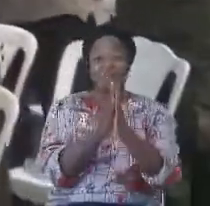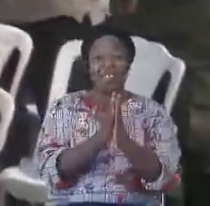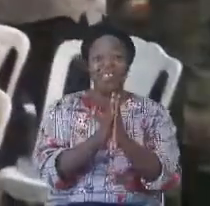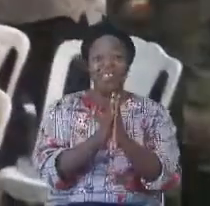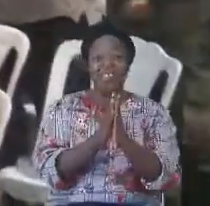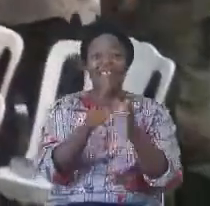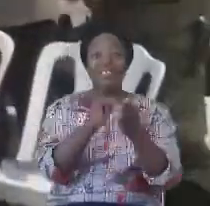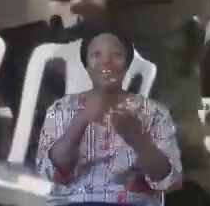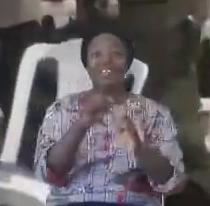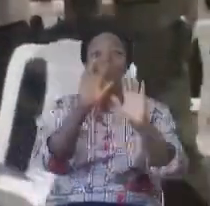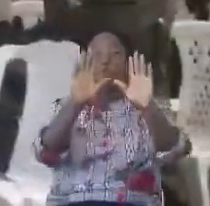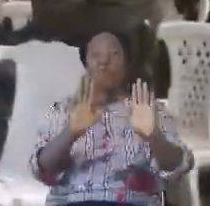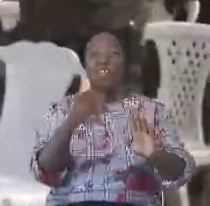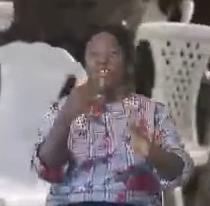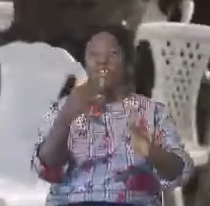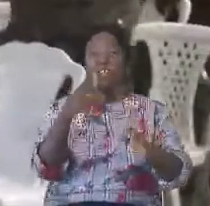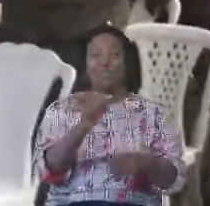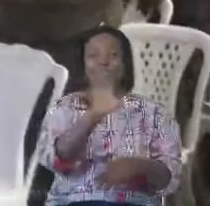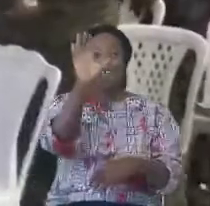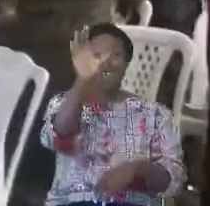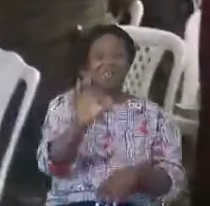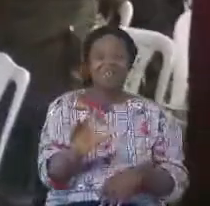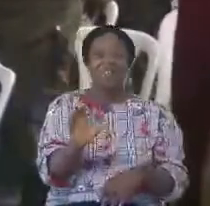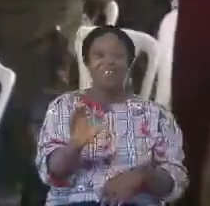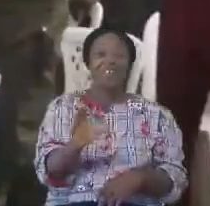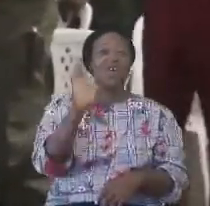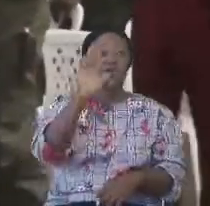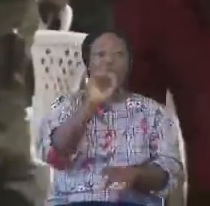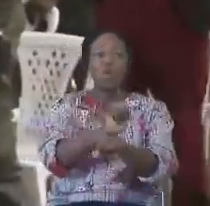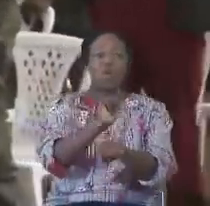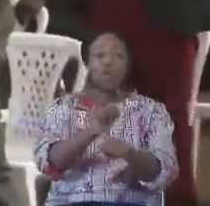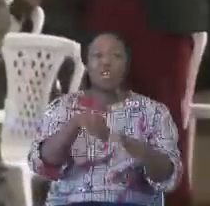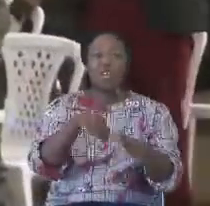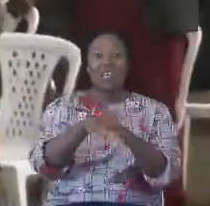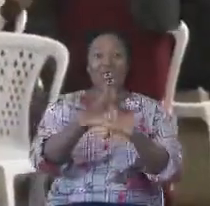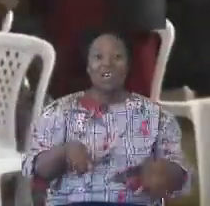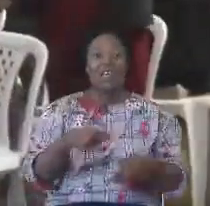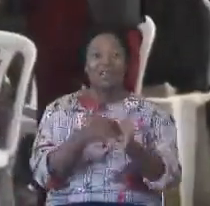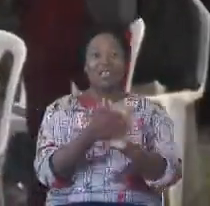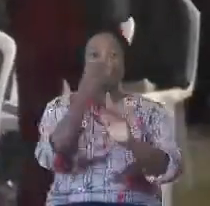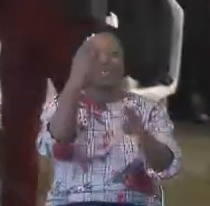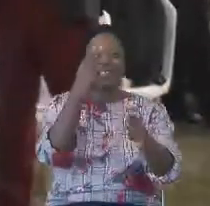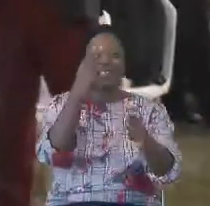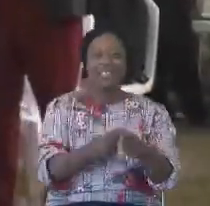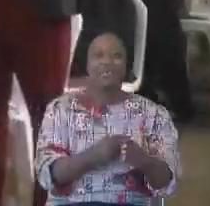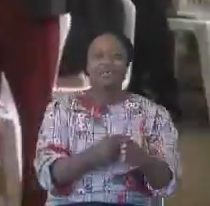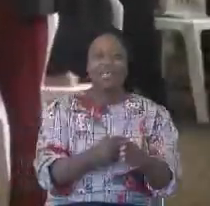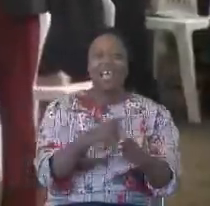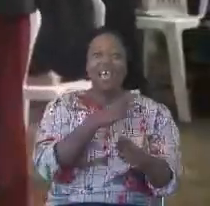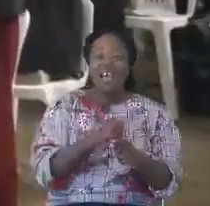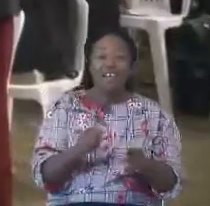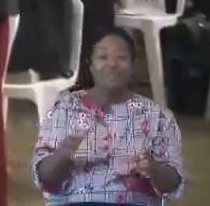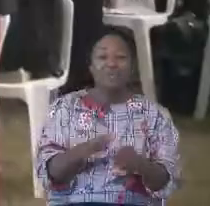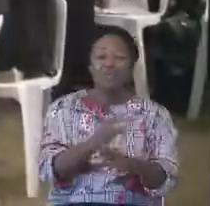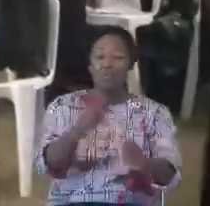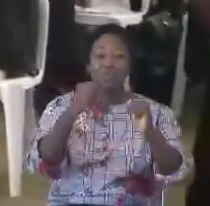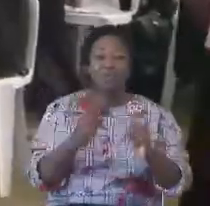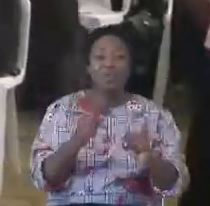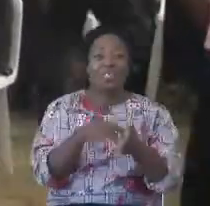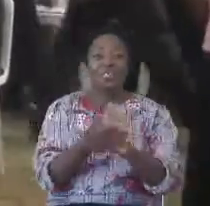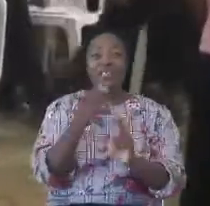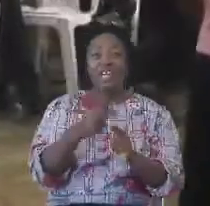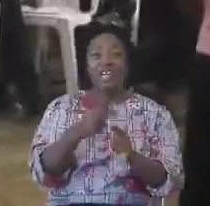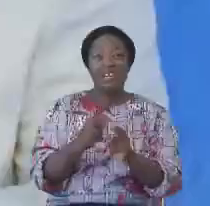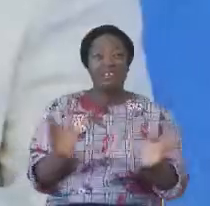in Jesus' name. And I pray the wonders of the cross will work in